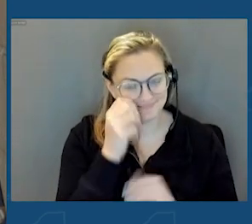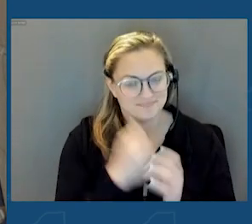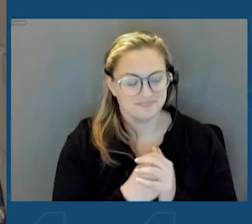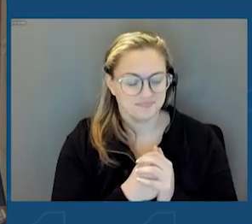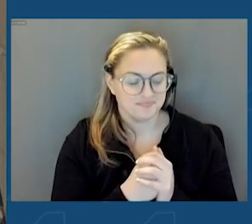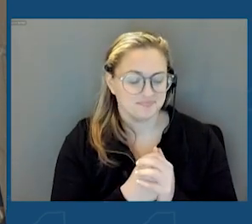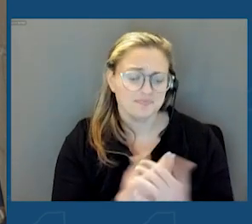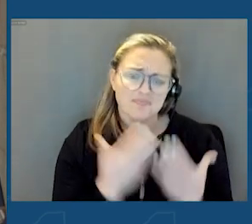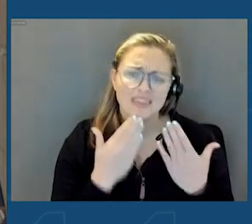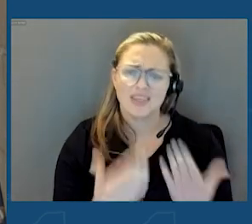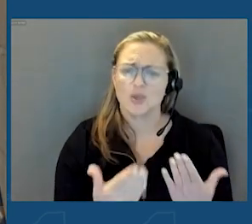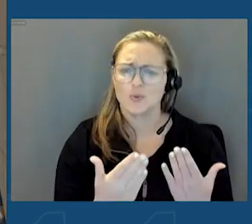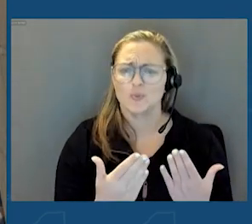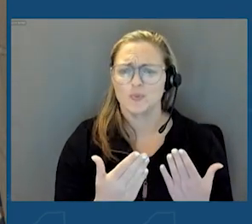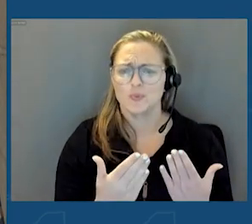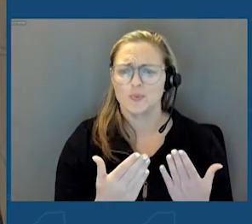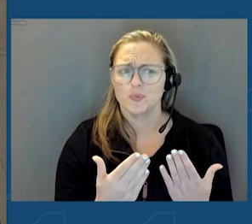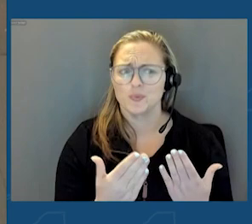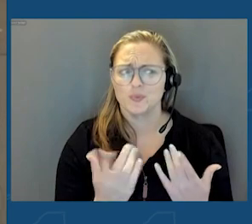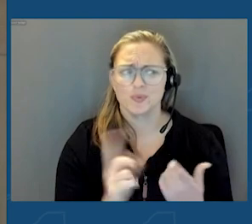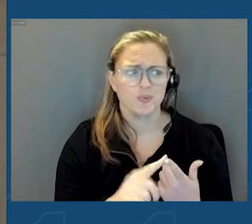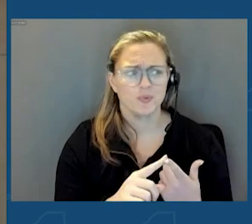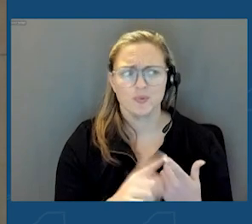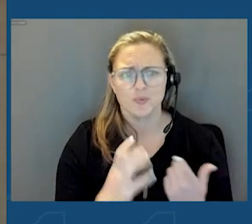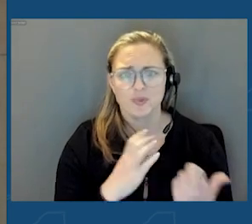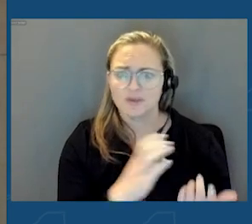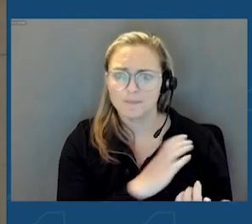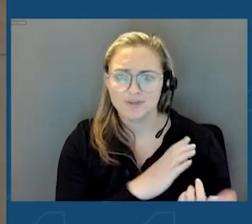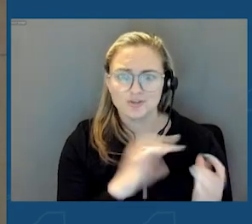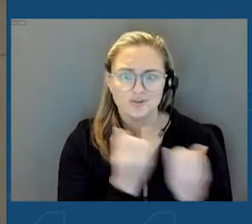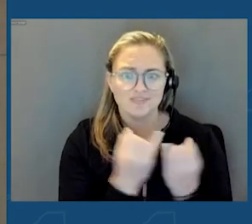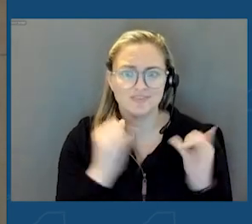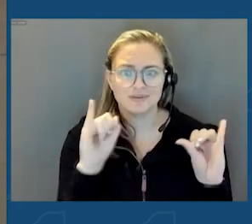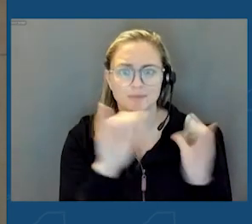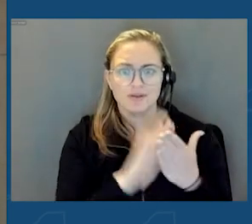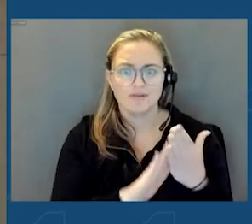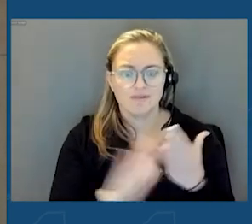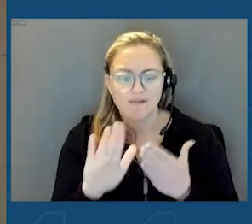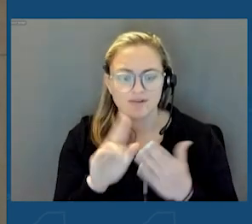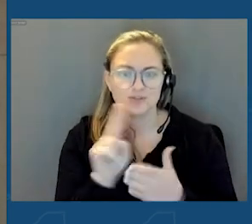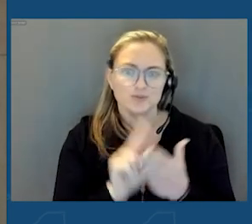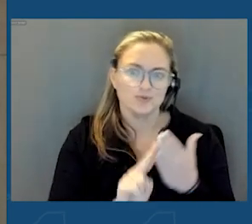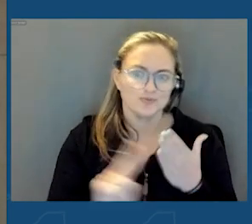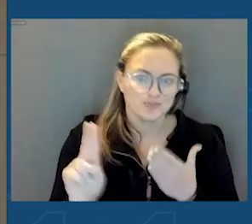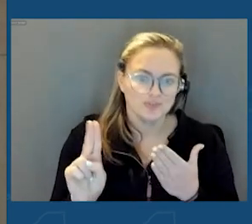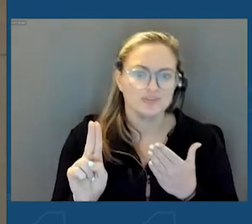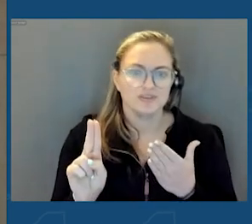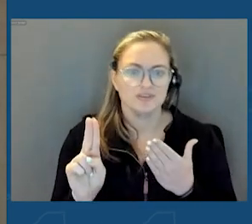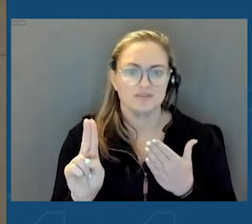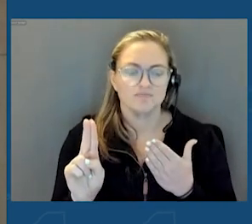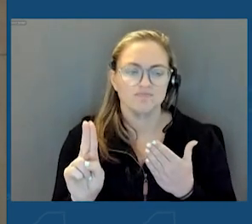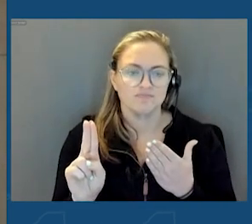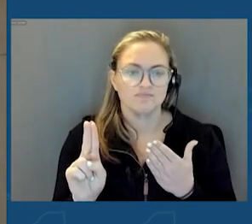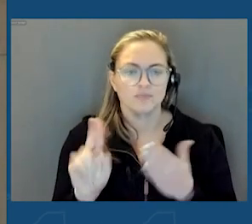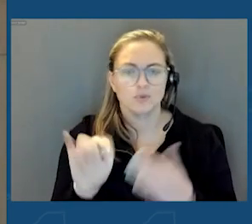And thank you to the Commission on Independent Colleges and Universities.